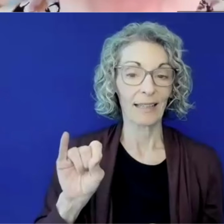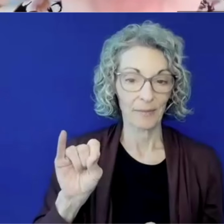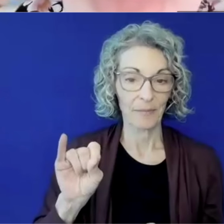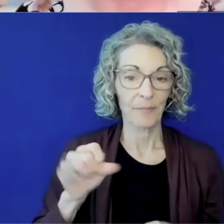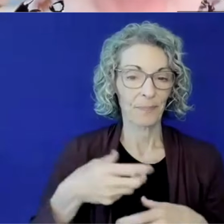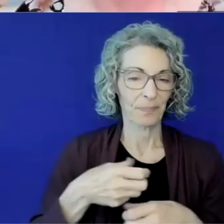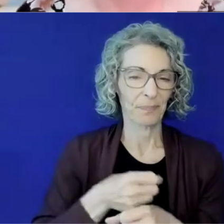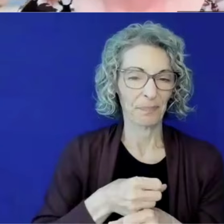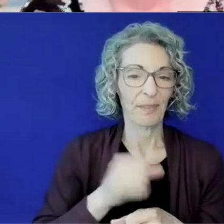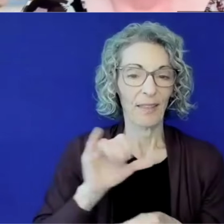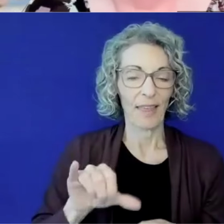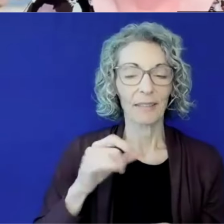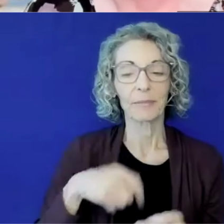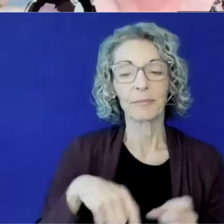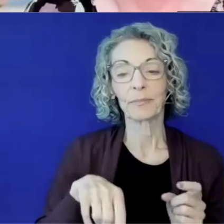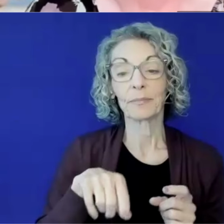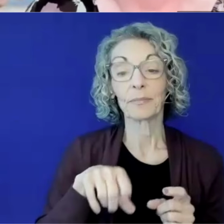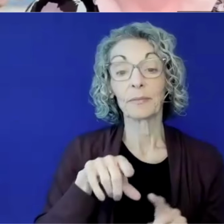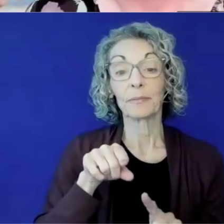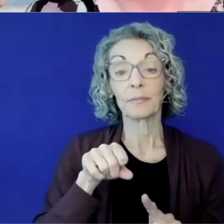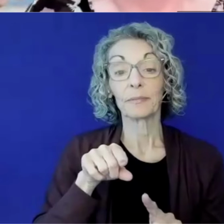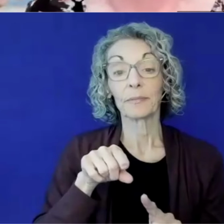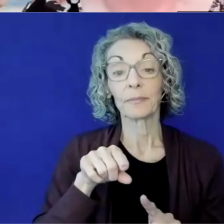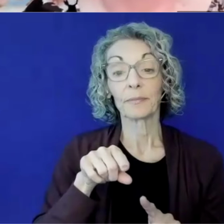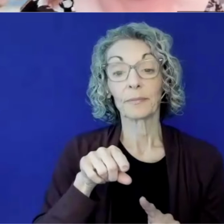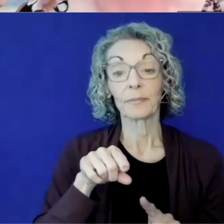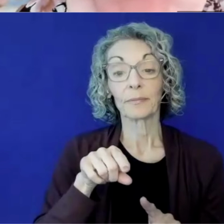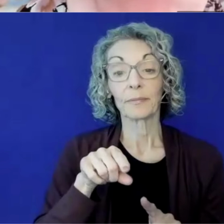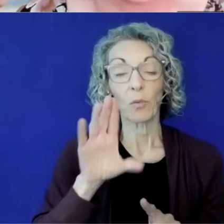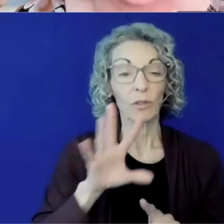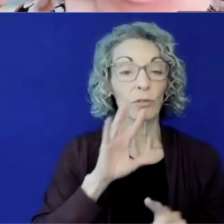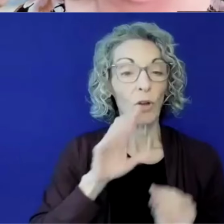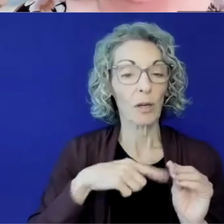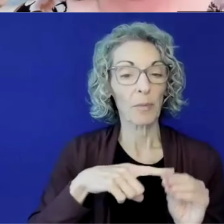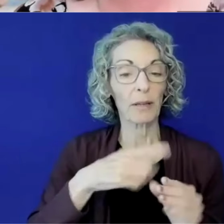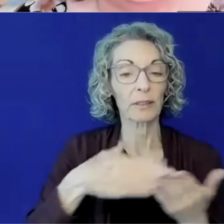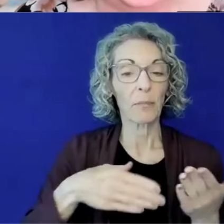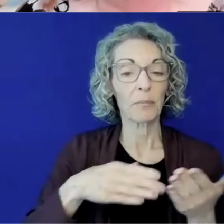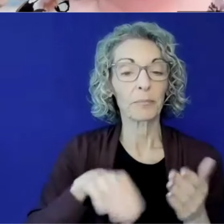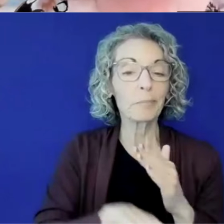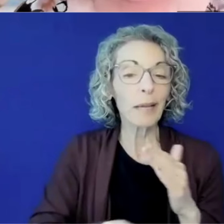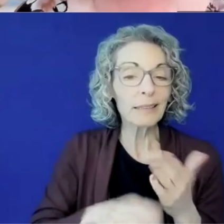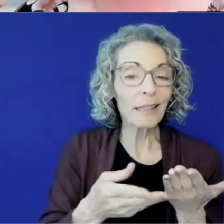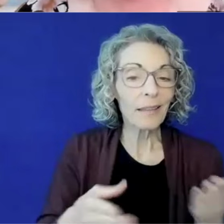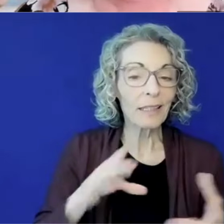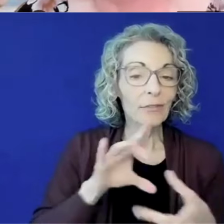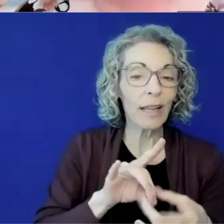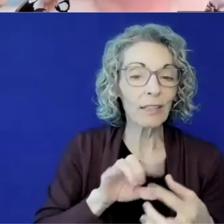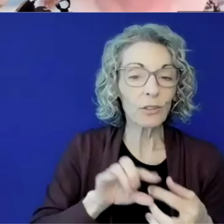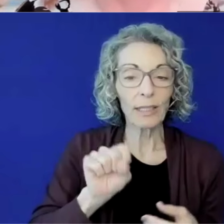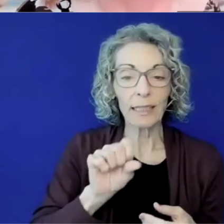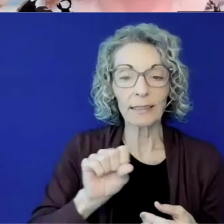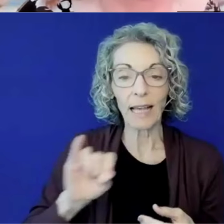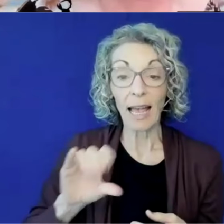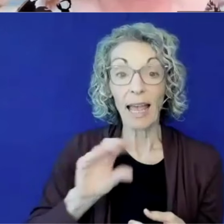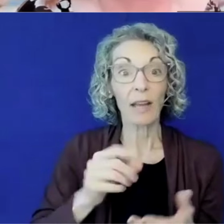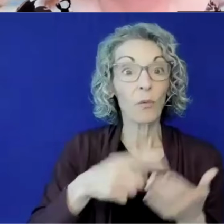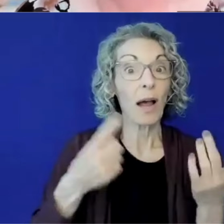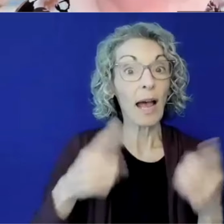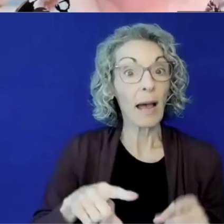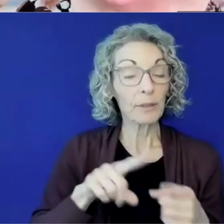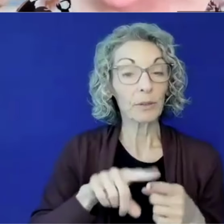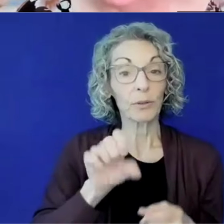calling SSI. We're going to talk about some of the basics for SSI and what happens to SSI when people go to